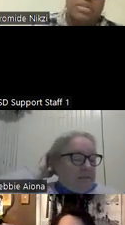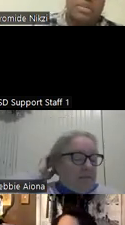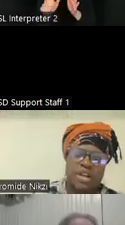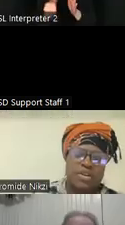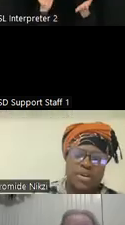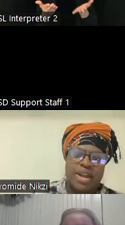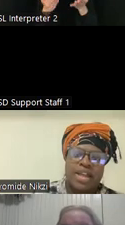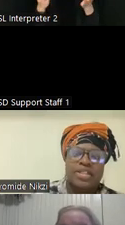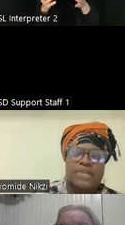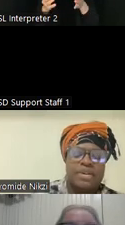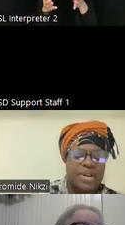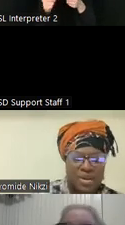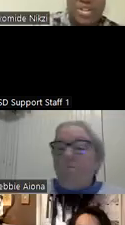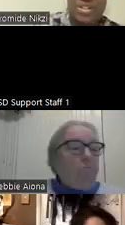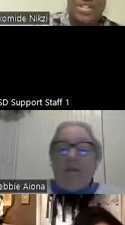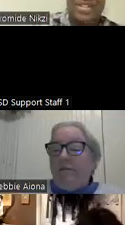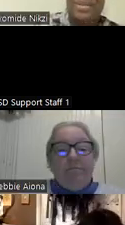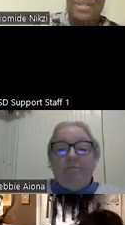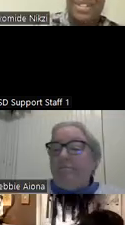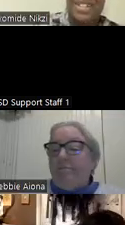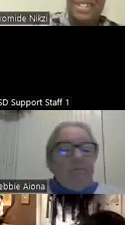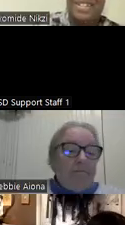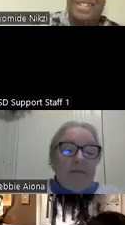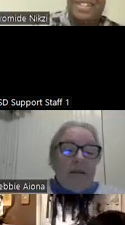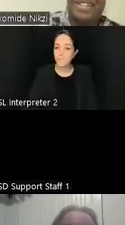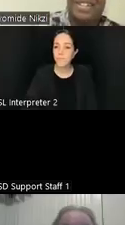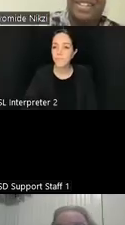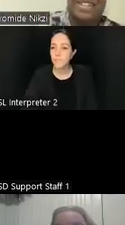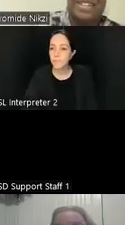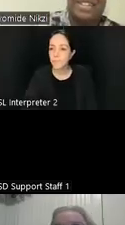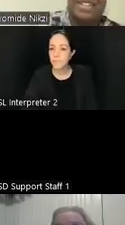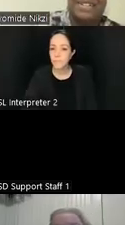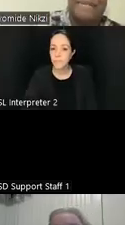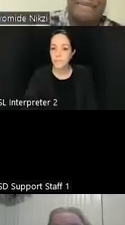this section? But I know you were going to ask if there are any questions, so.